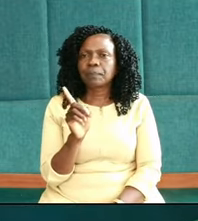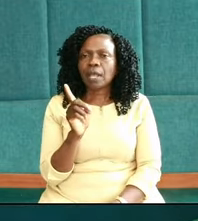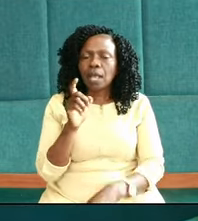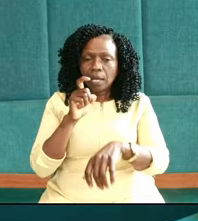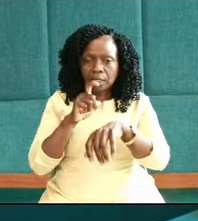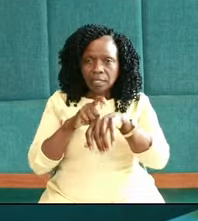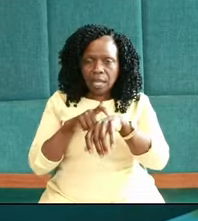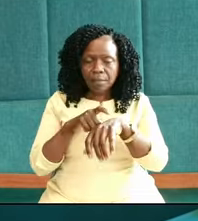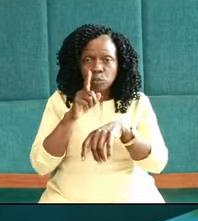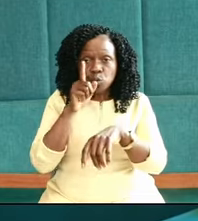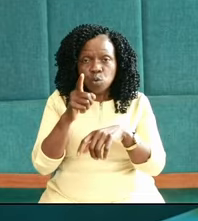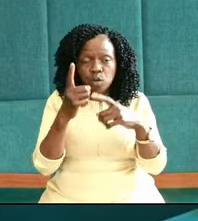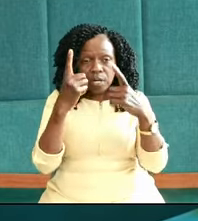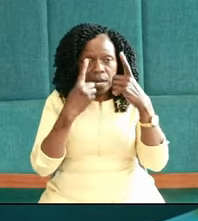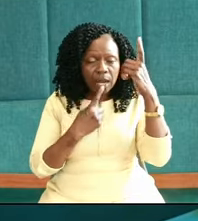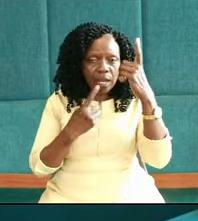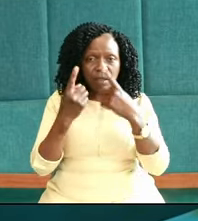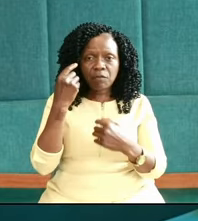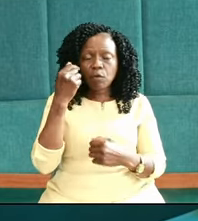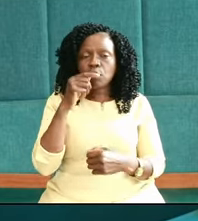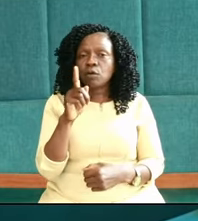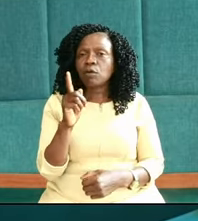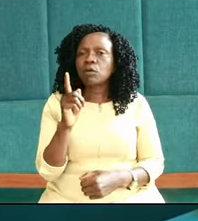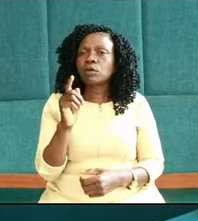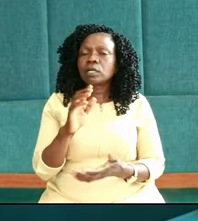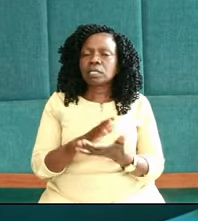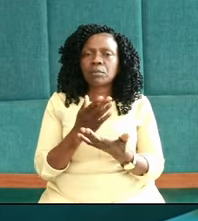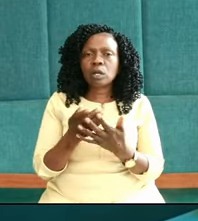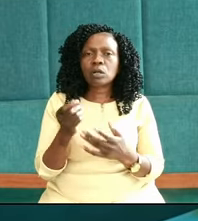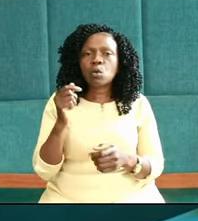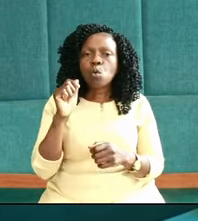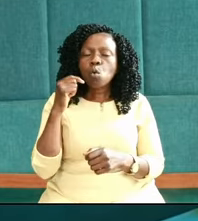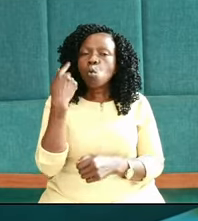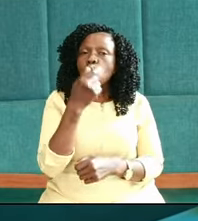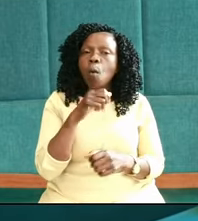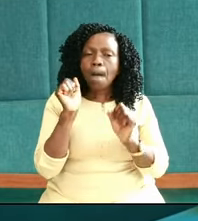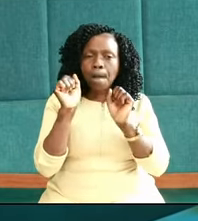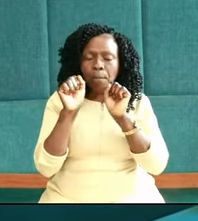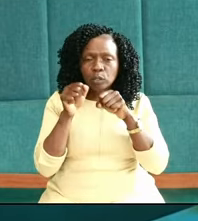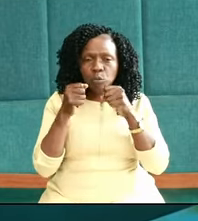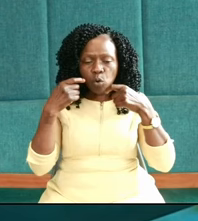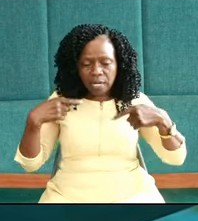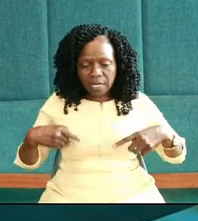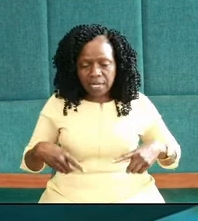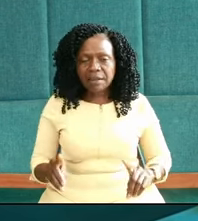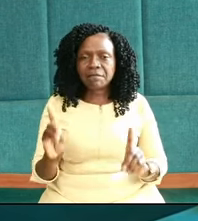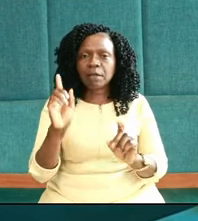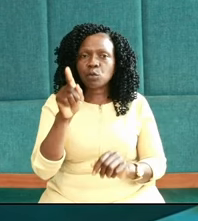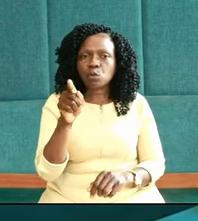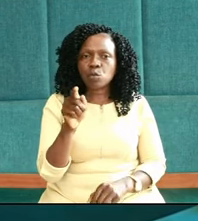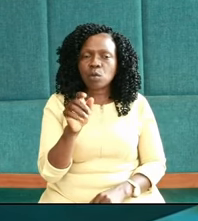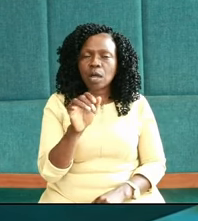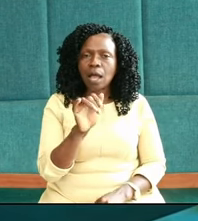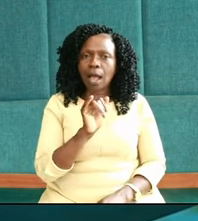When you are crying for someone who can be able to deliver you, I saw you.